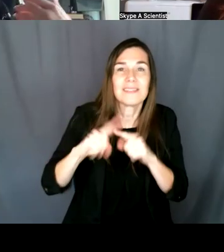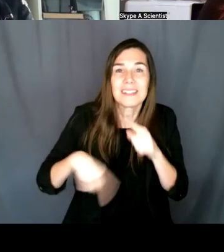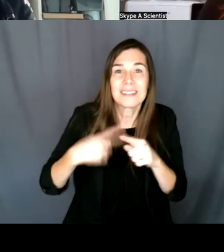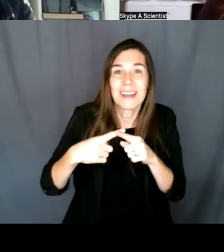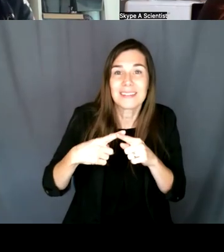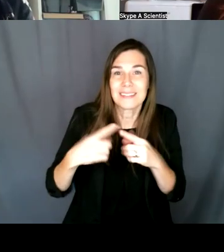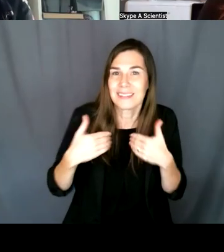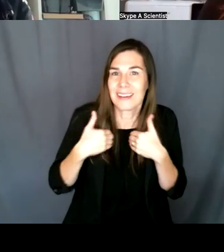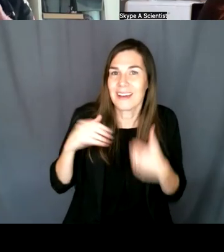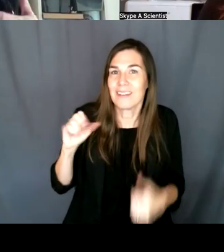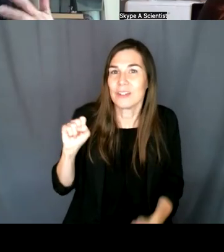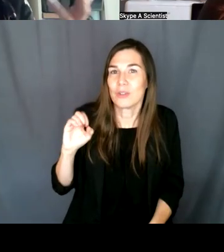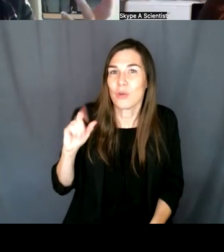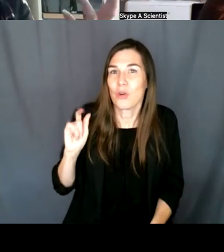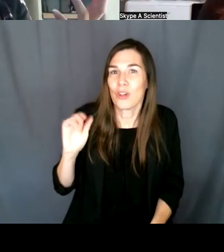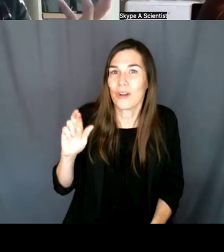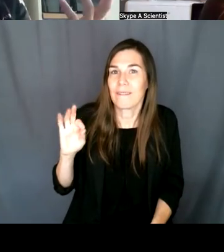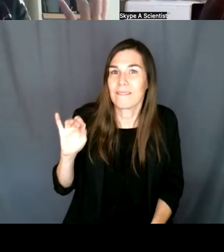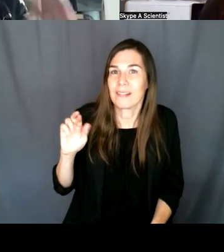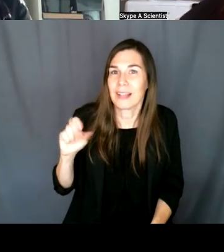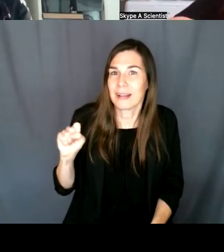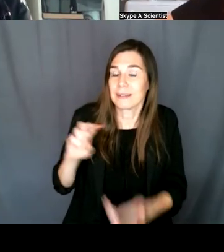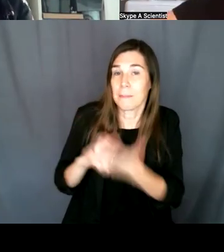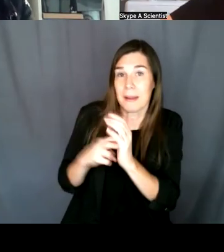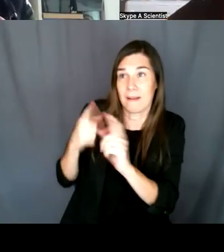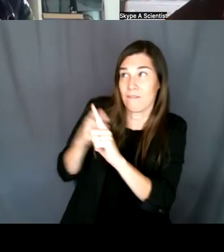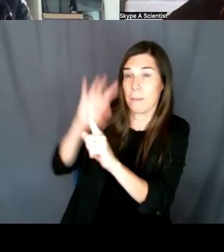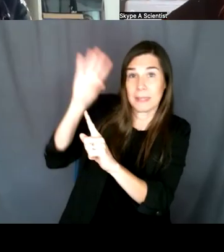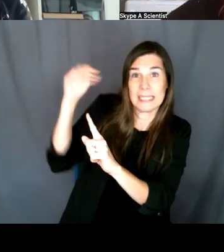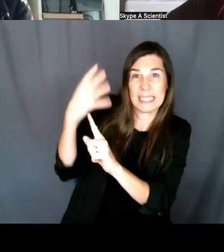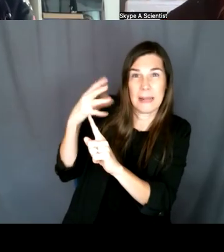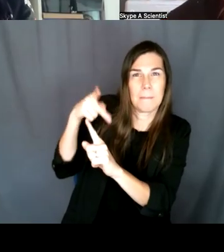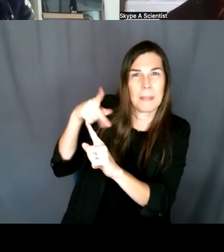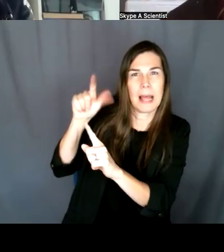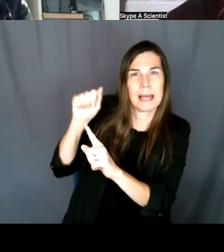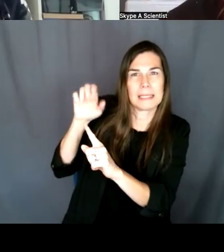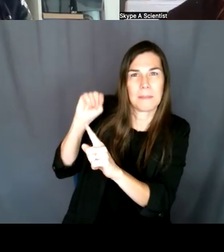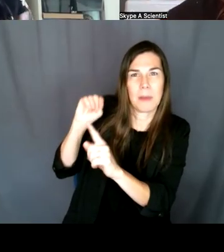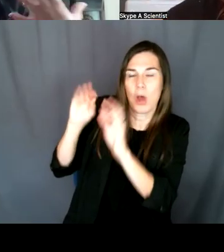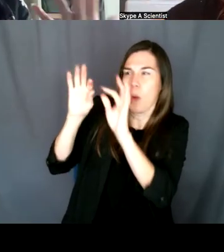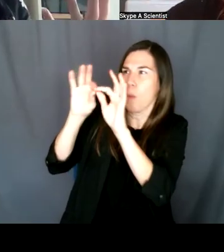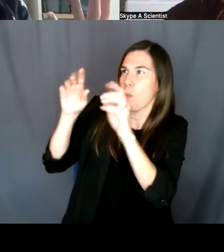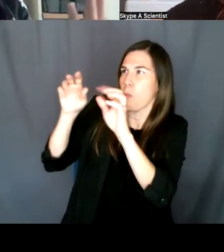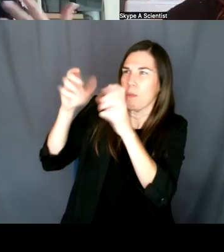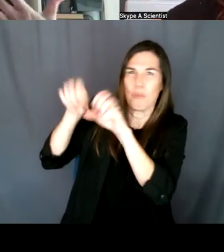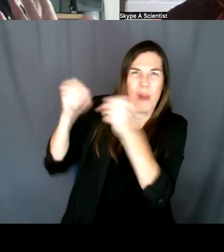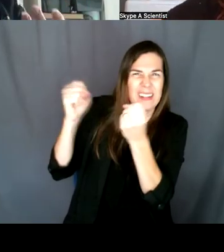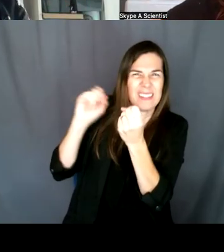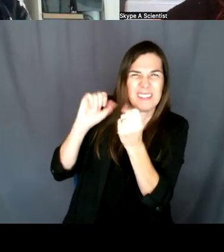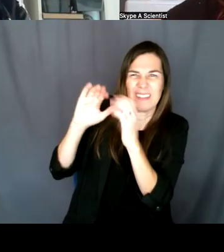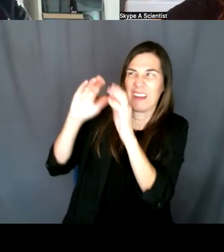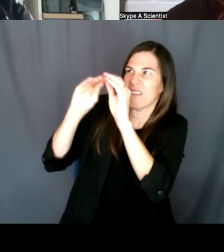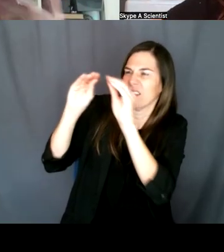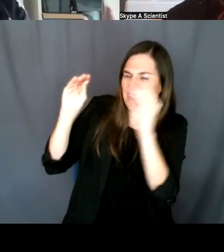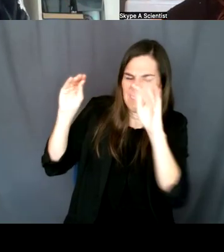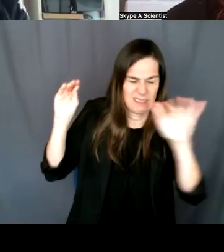flare is a section of plasma from the sun that kind of breaks off. We still don't fully know why all of these